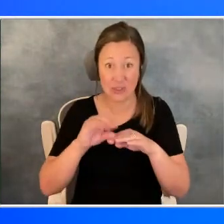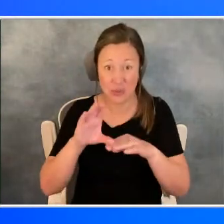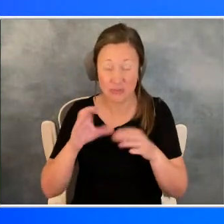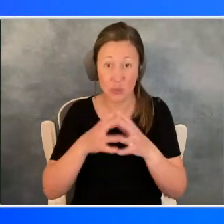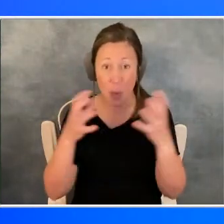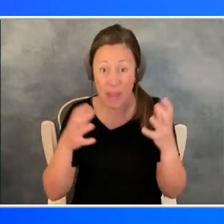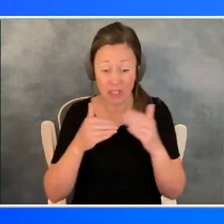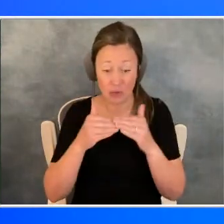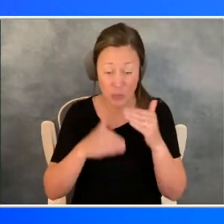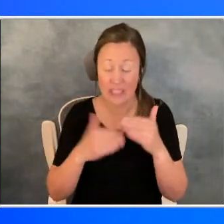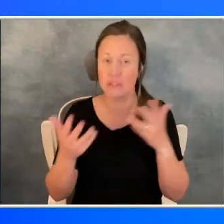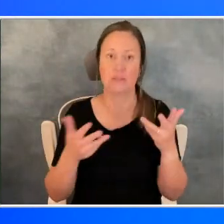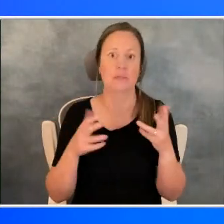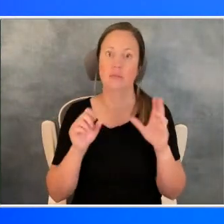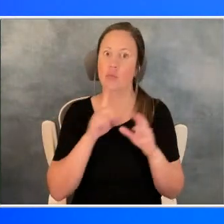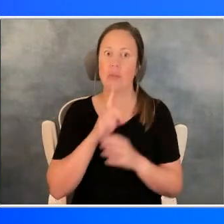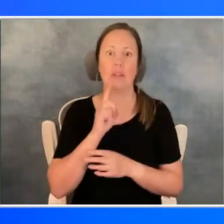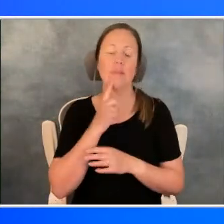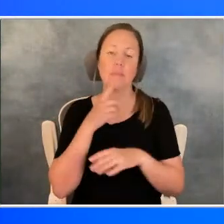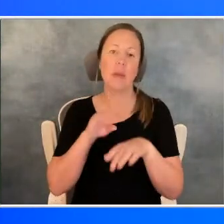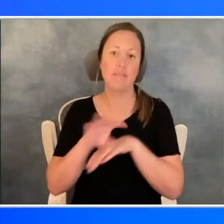taking something where there's a high sensitivity,